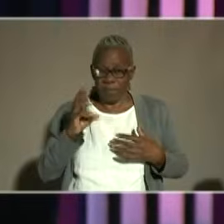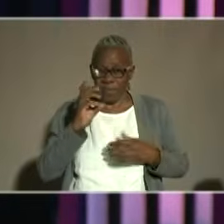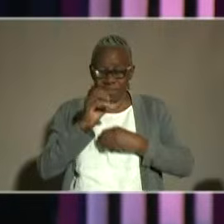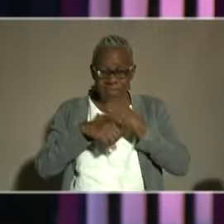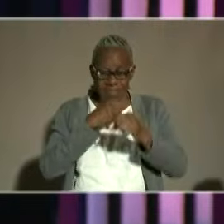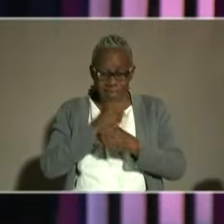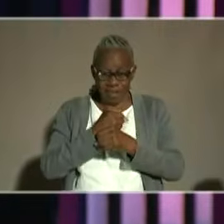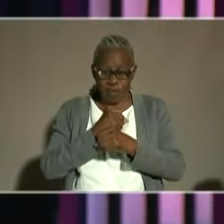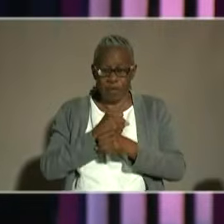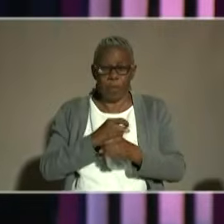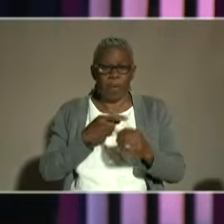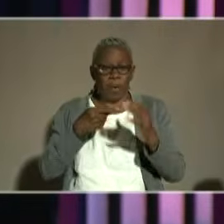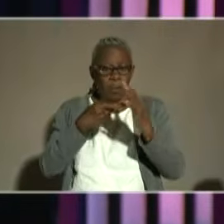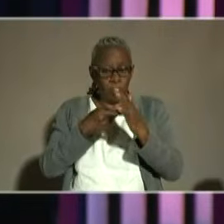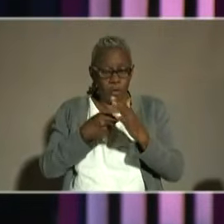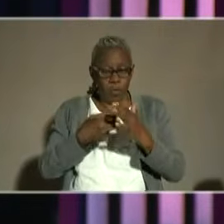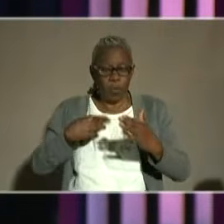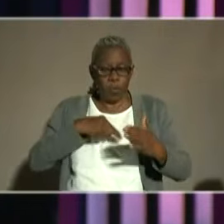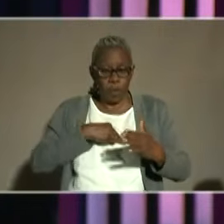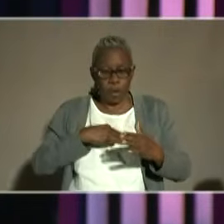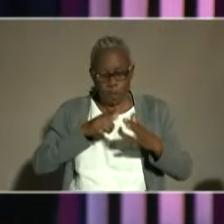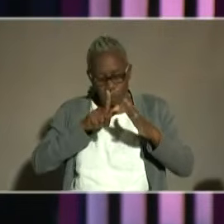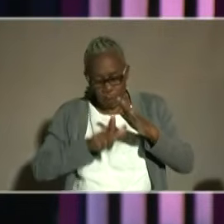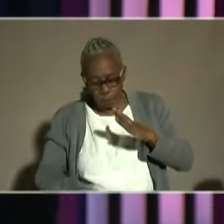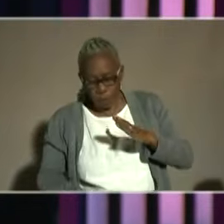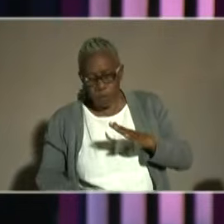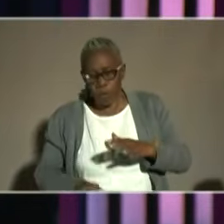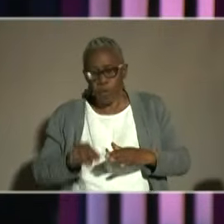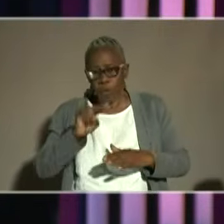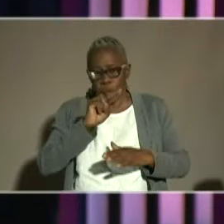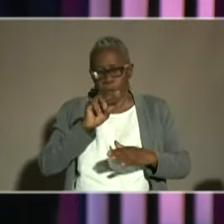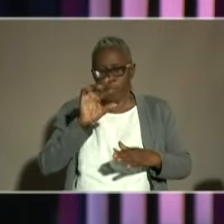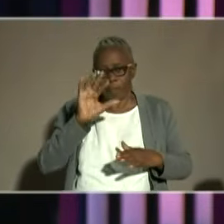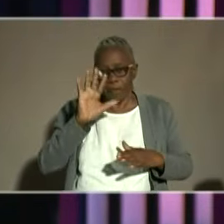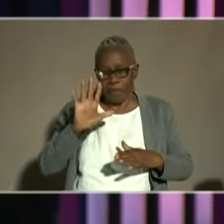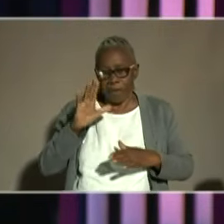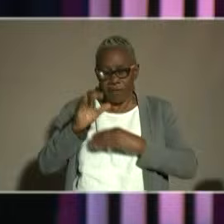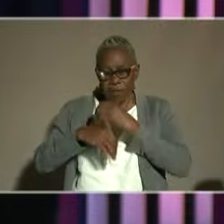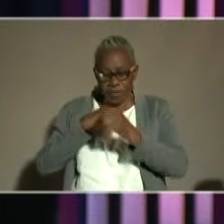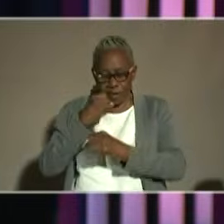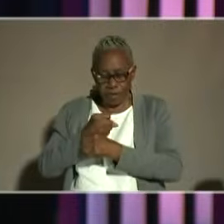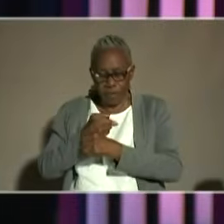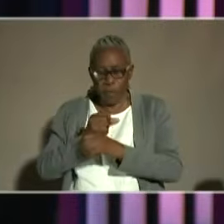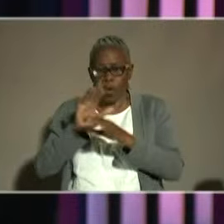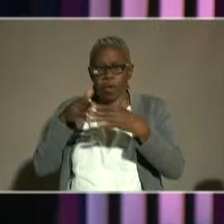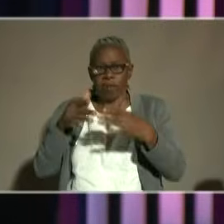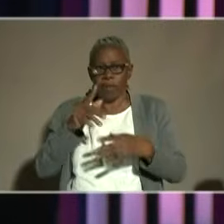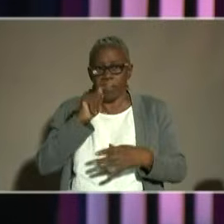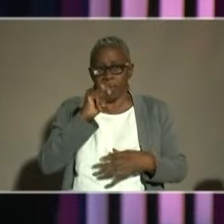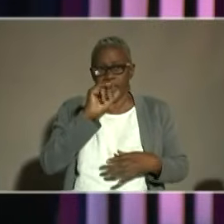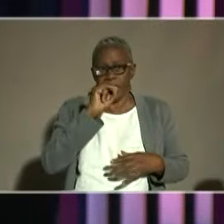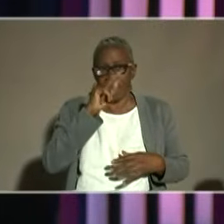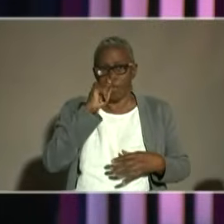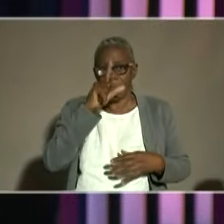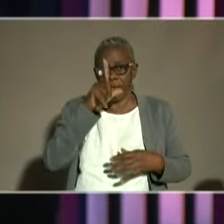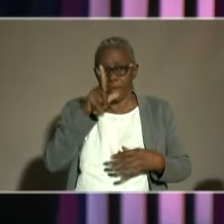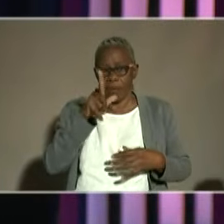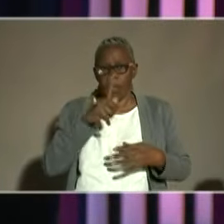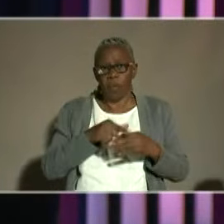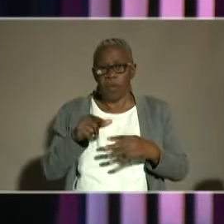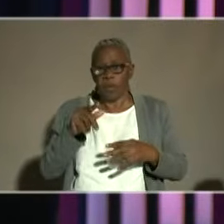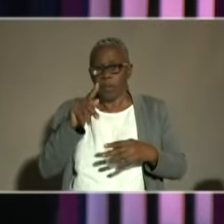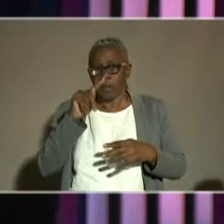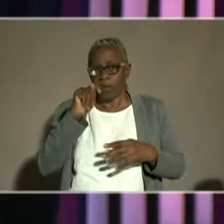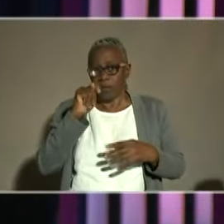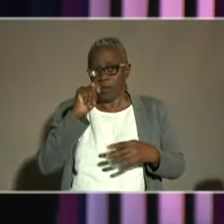reduce that to 25 years. We're going to give them titles. And that is going to unlock over $1 trillion